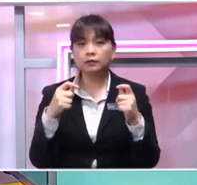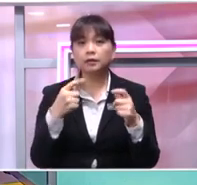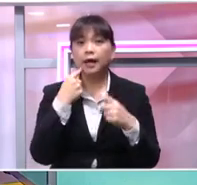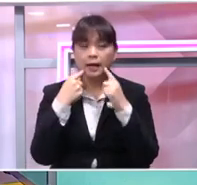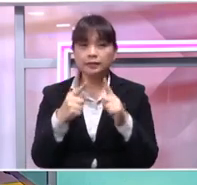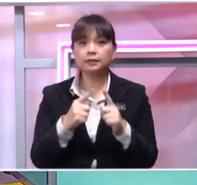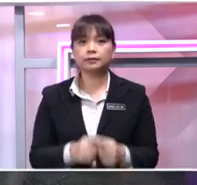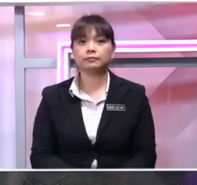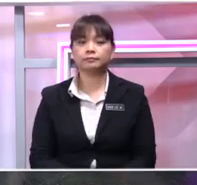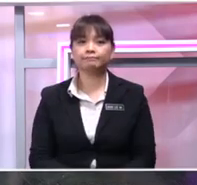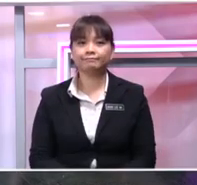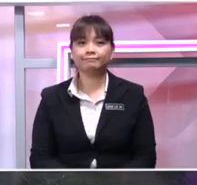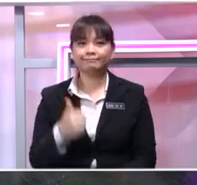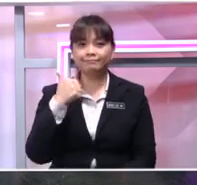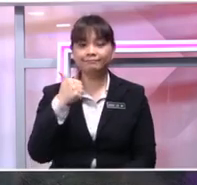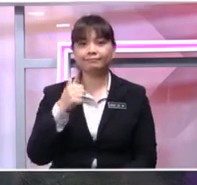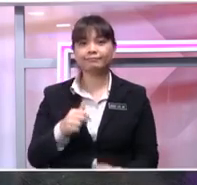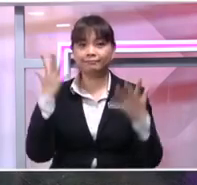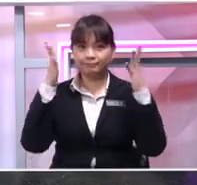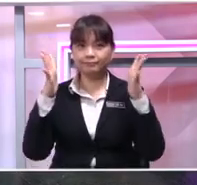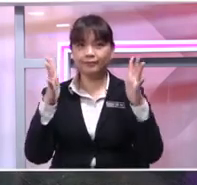job, Anis. All right. You deserve